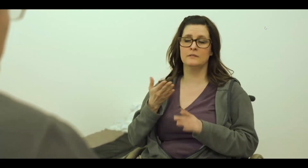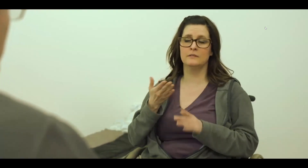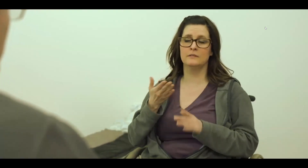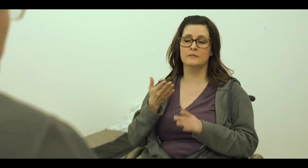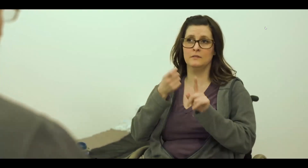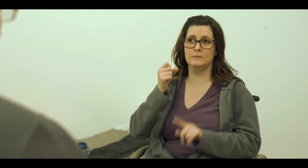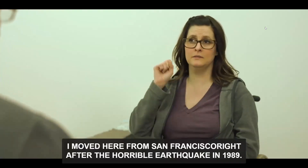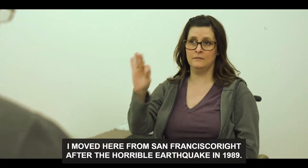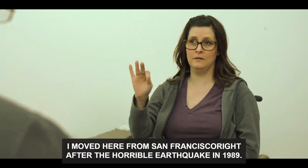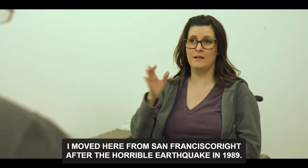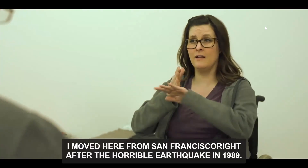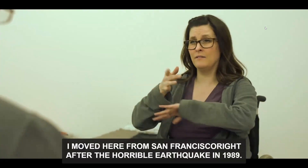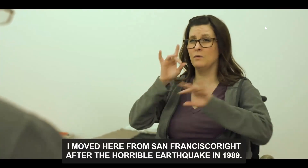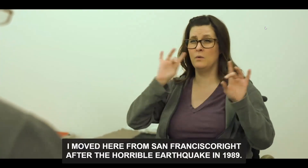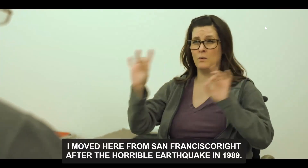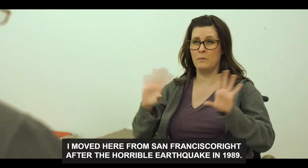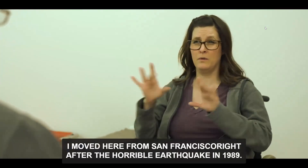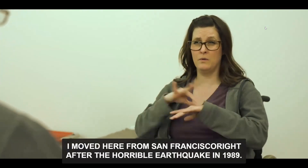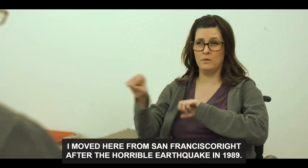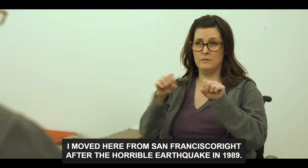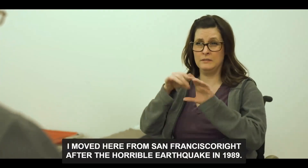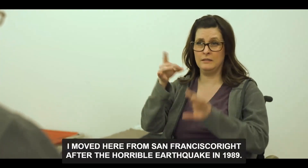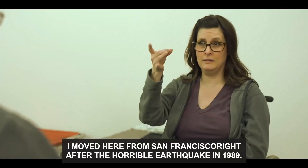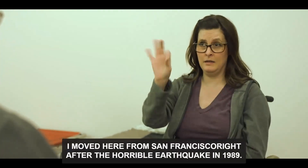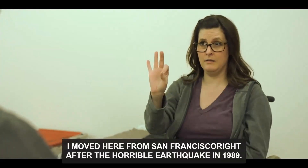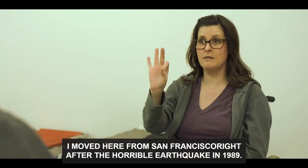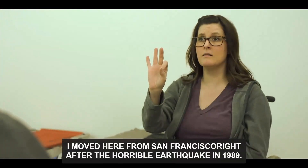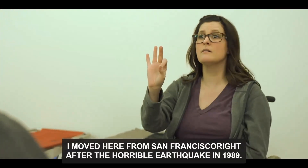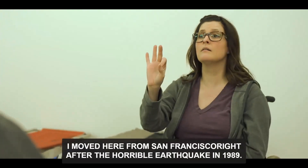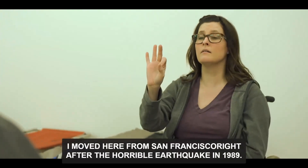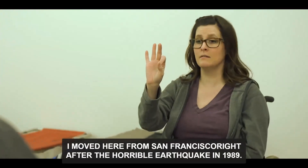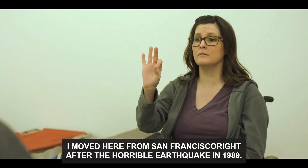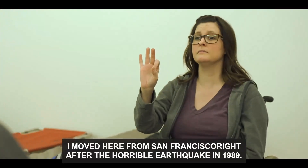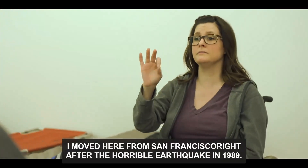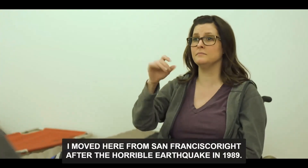I moved here from San Francisco right after that horrible earthquake in